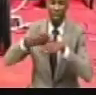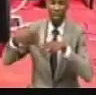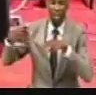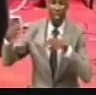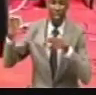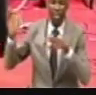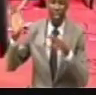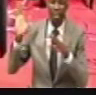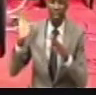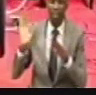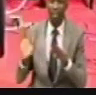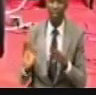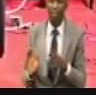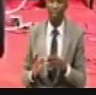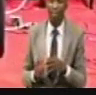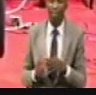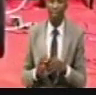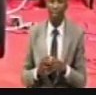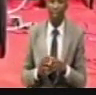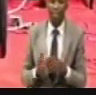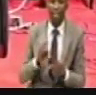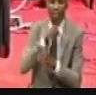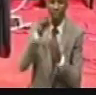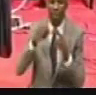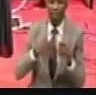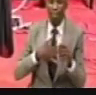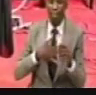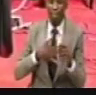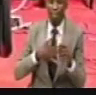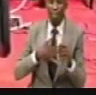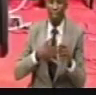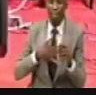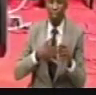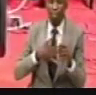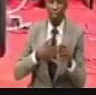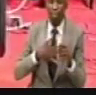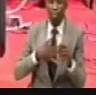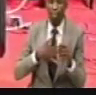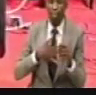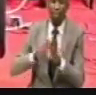you, Jesus. All my fears were rolled away.